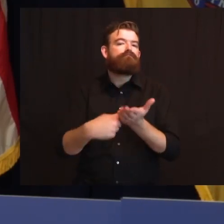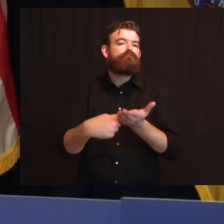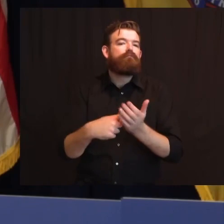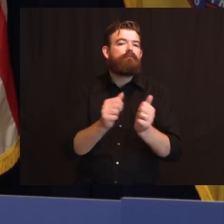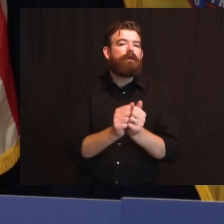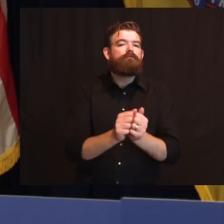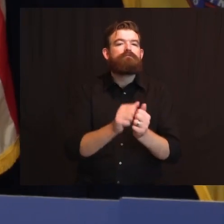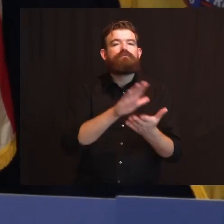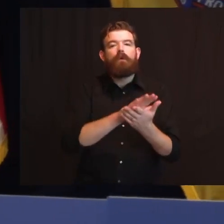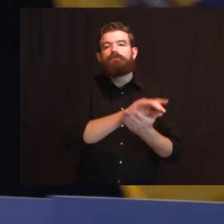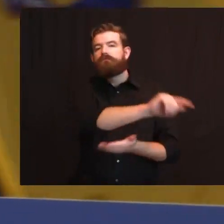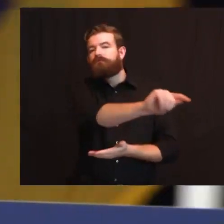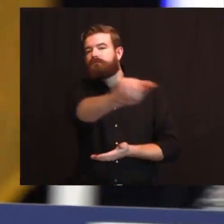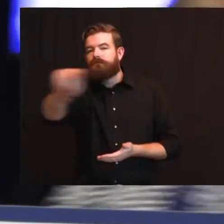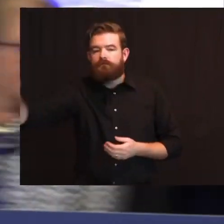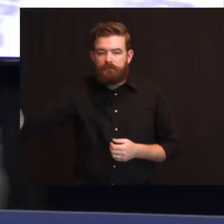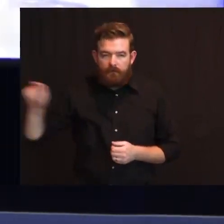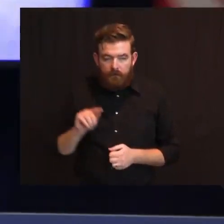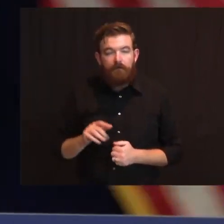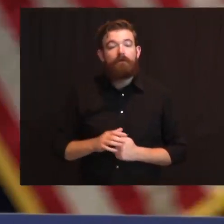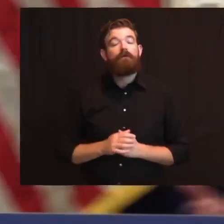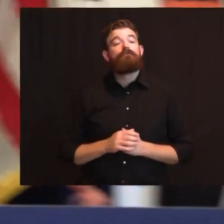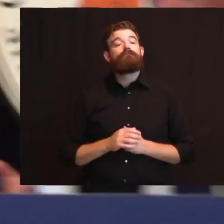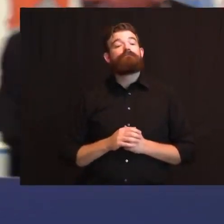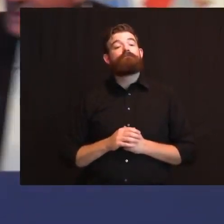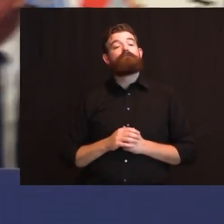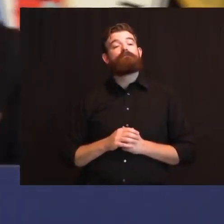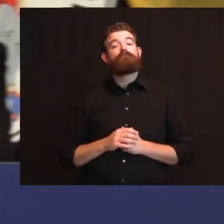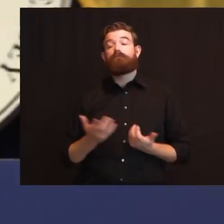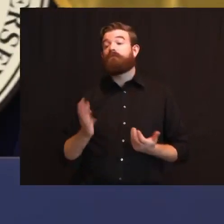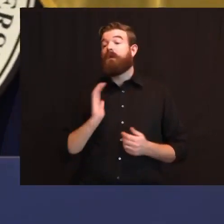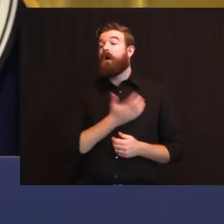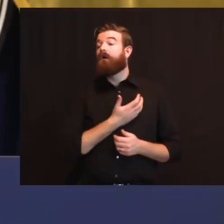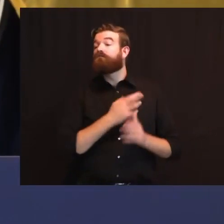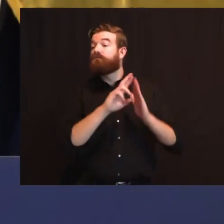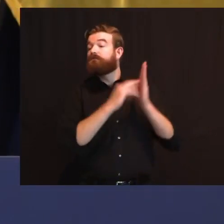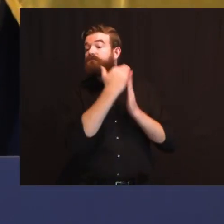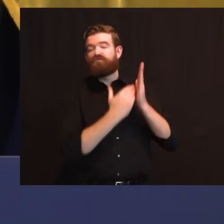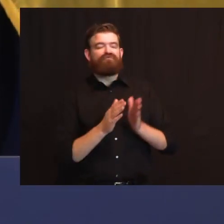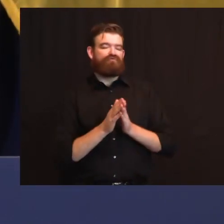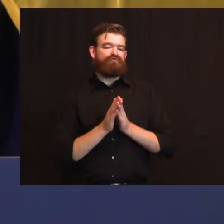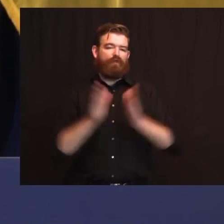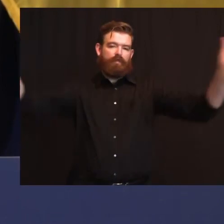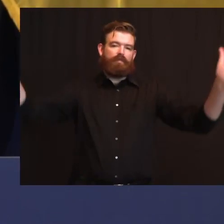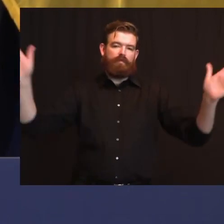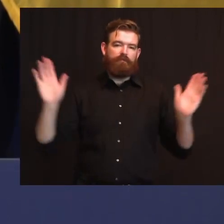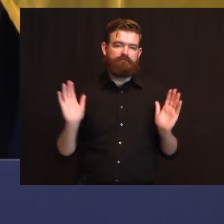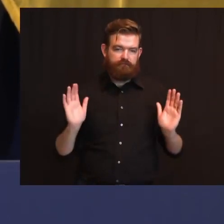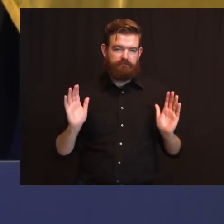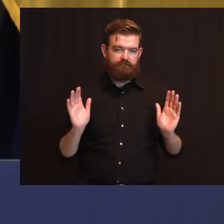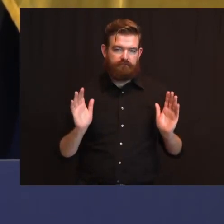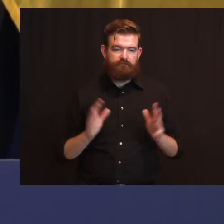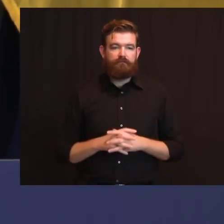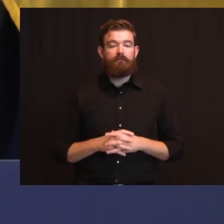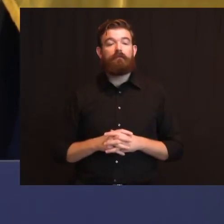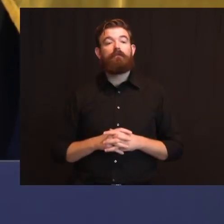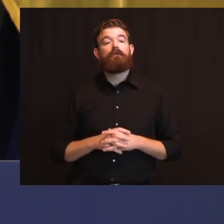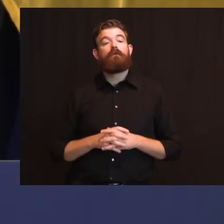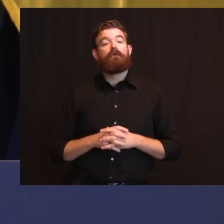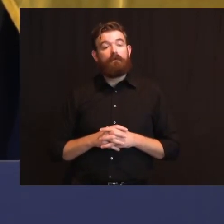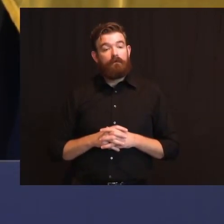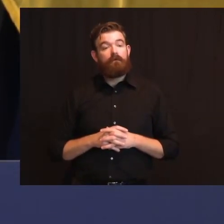I would say, Ed, I don't want to put words in your mouth. We reserve the right, as we did in March, to take statewide action